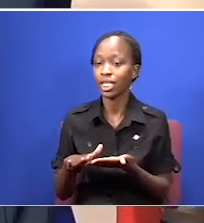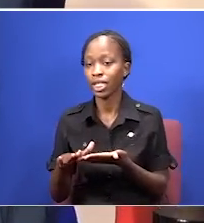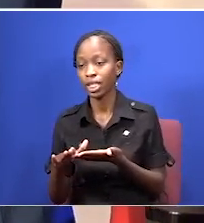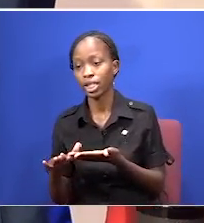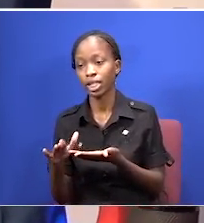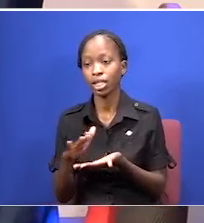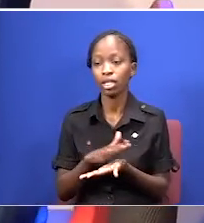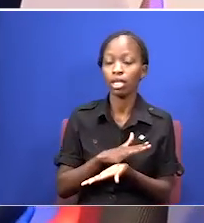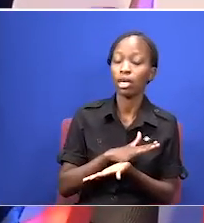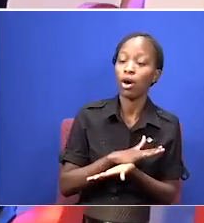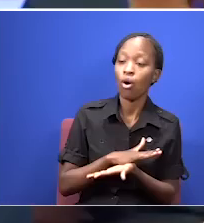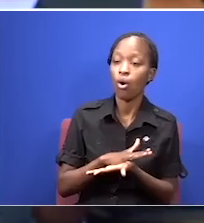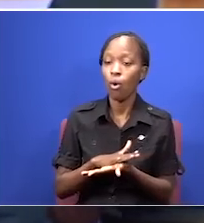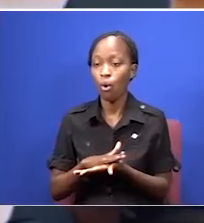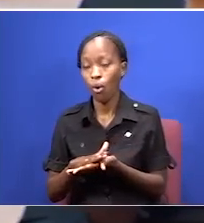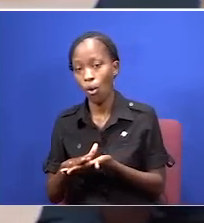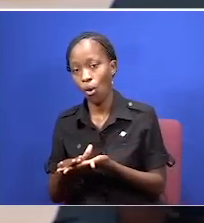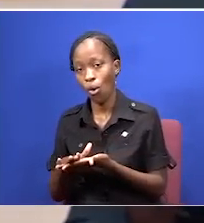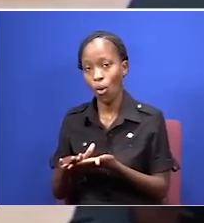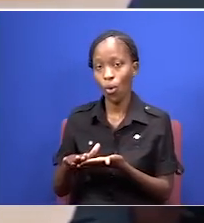we give to you